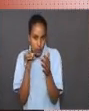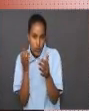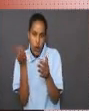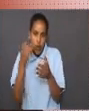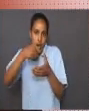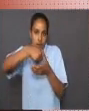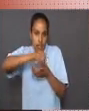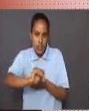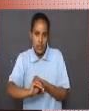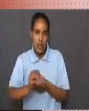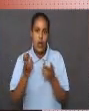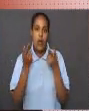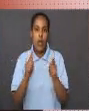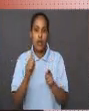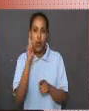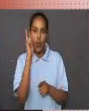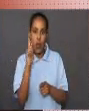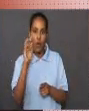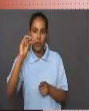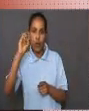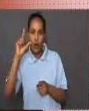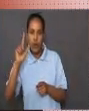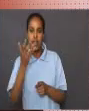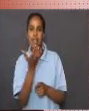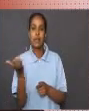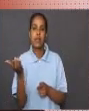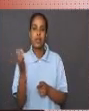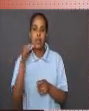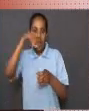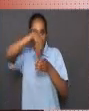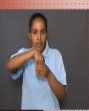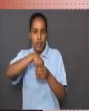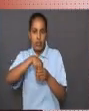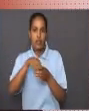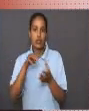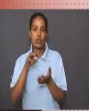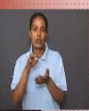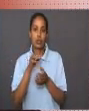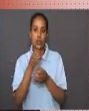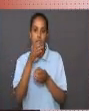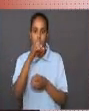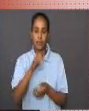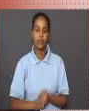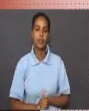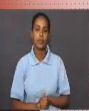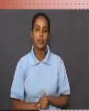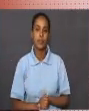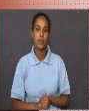absorbed or released when 1 mole of a substance enters solution.